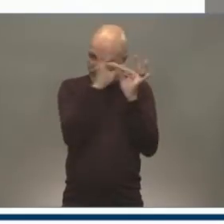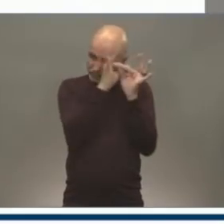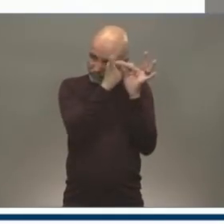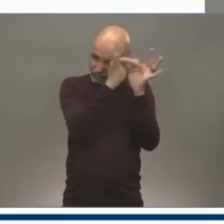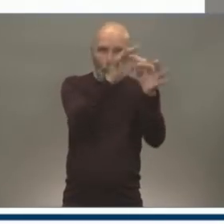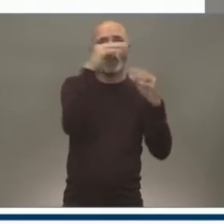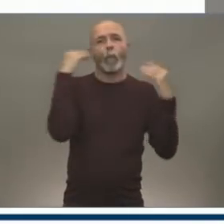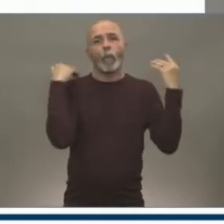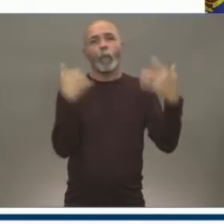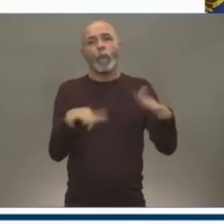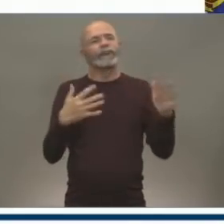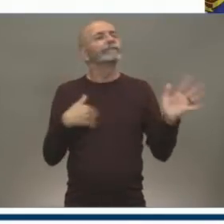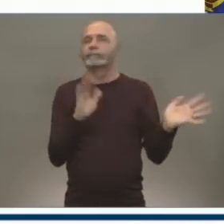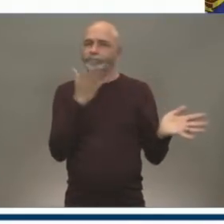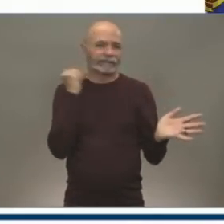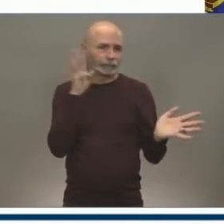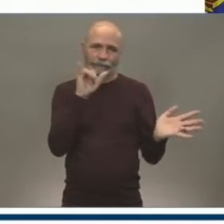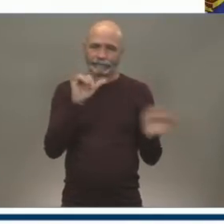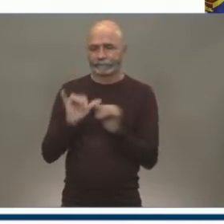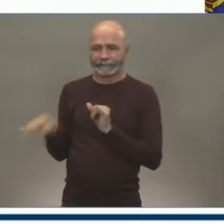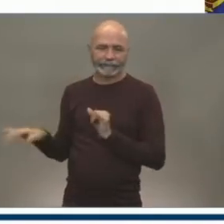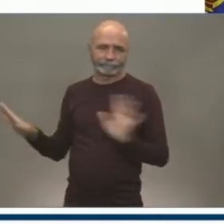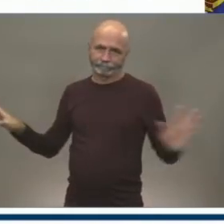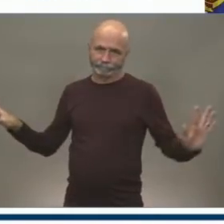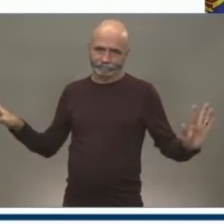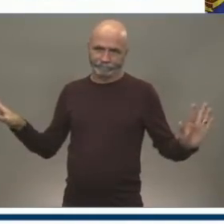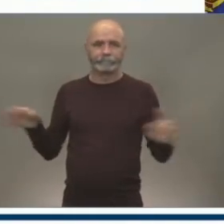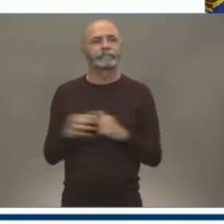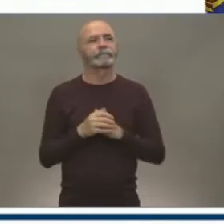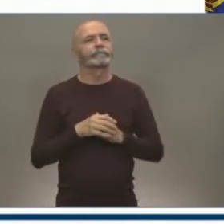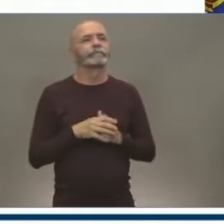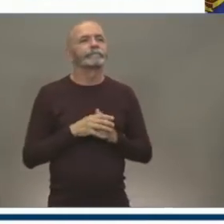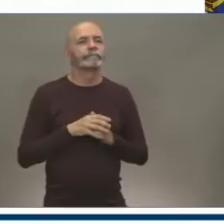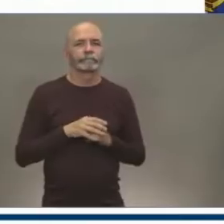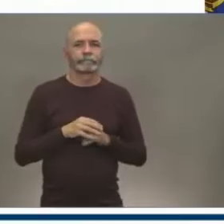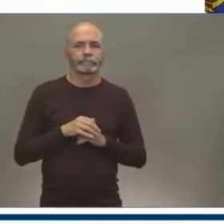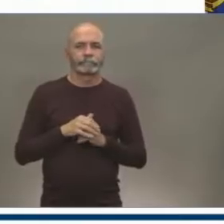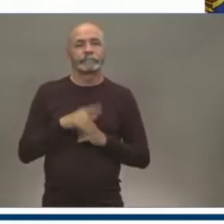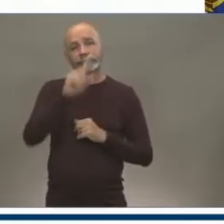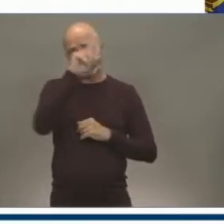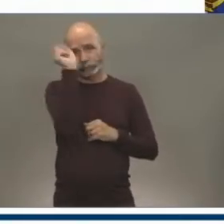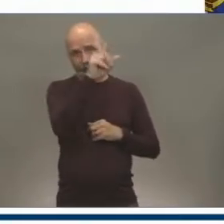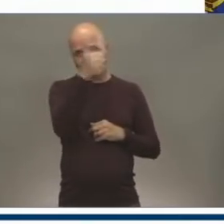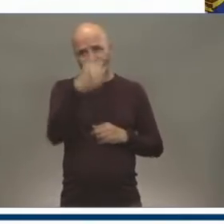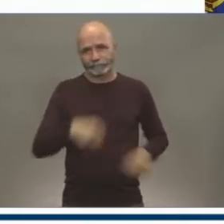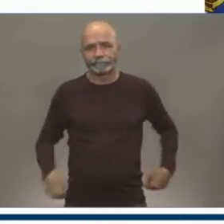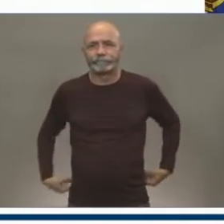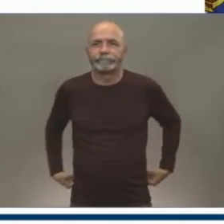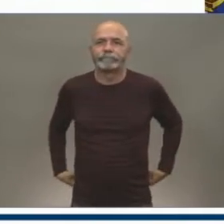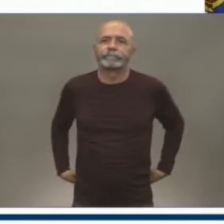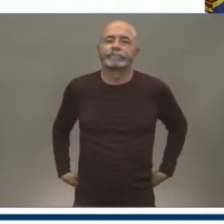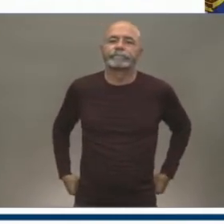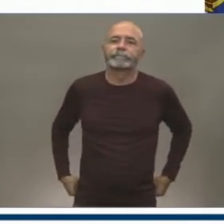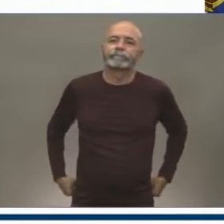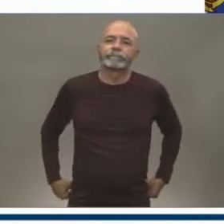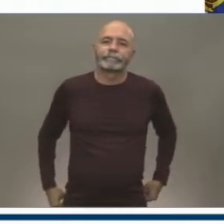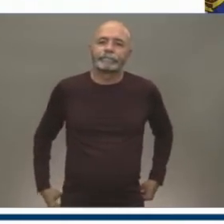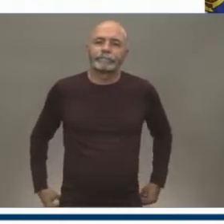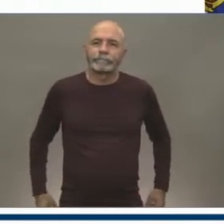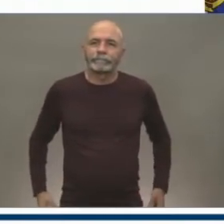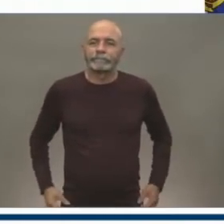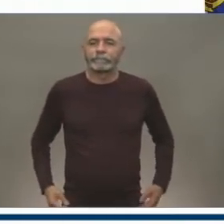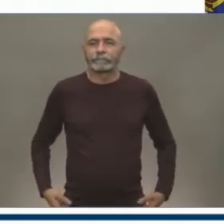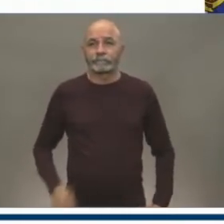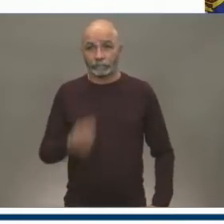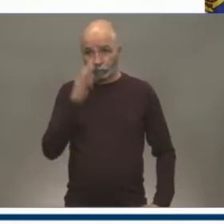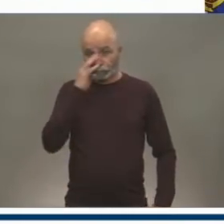way. Go ahead, Kyle, with your follow-up. Okay, simpler question. Will the 5-person gathering limit be